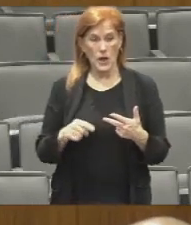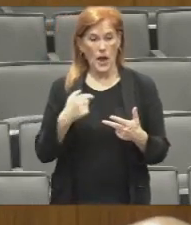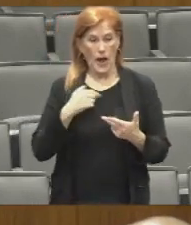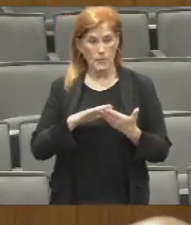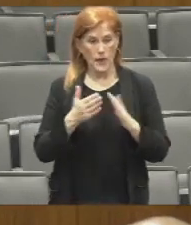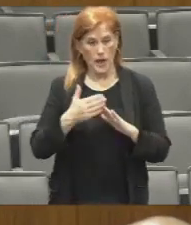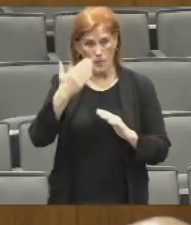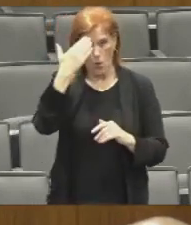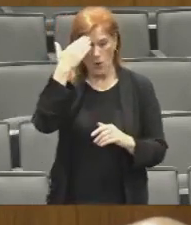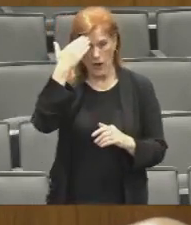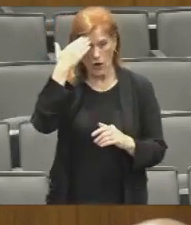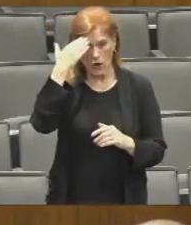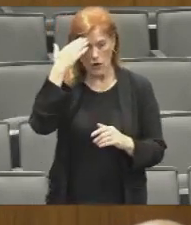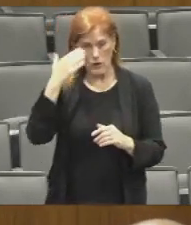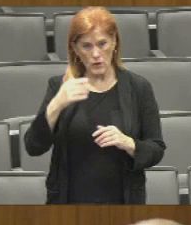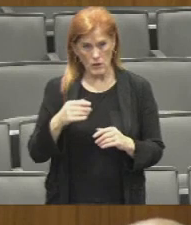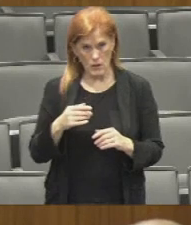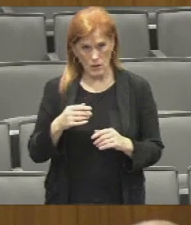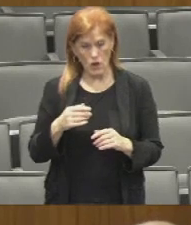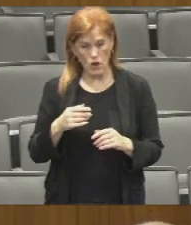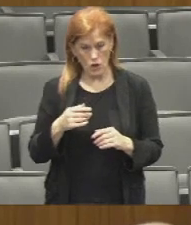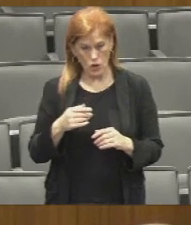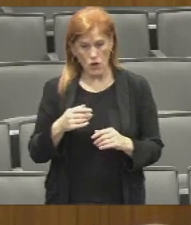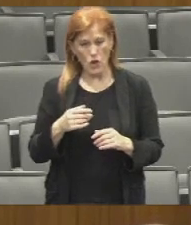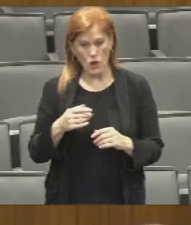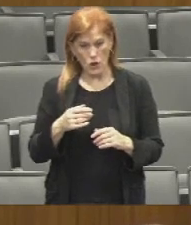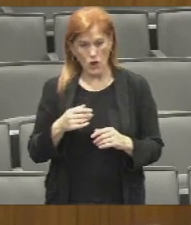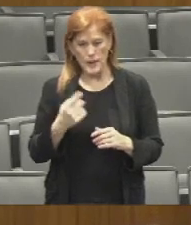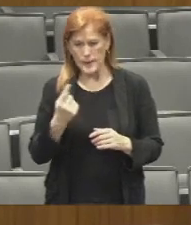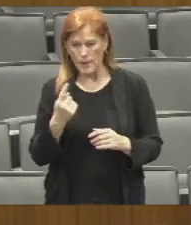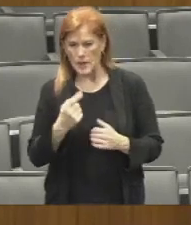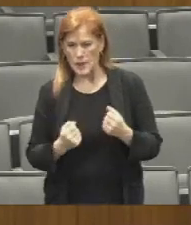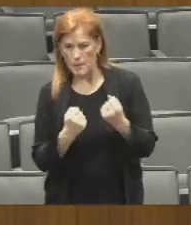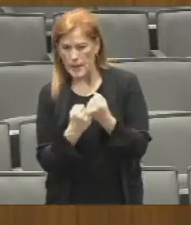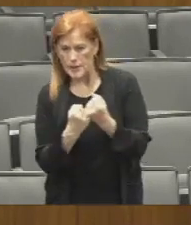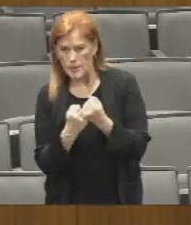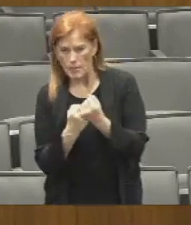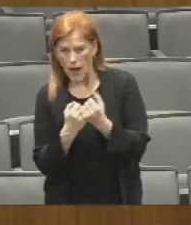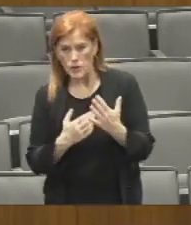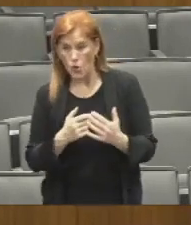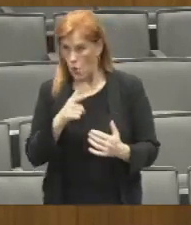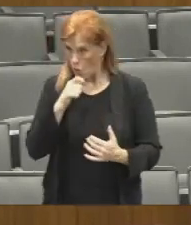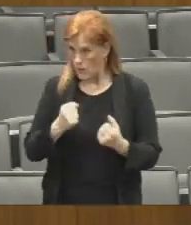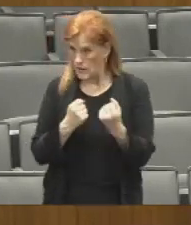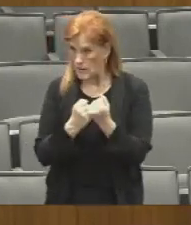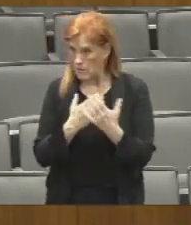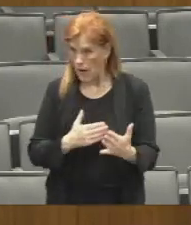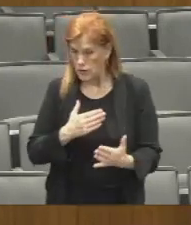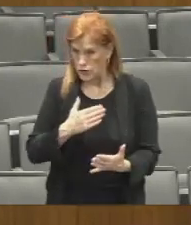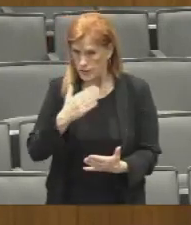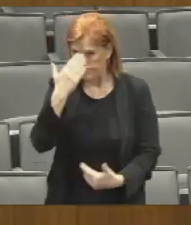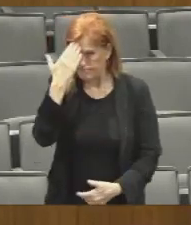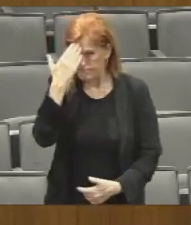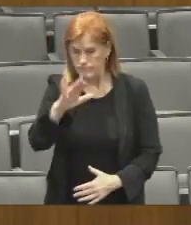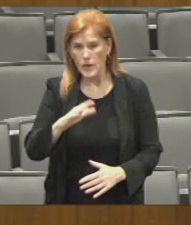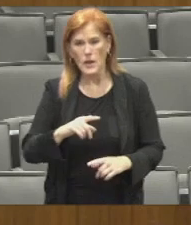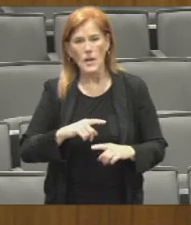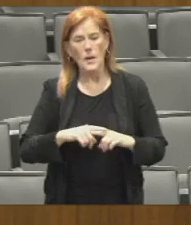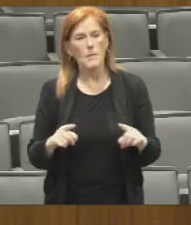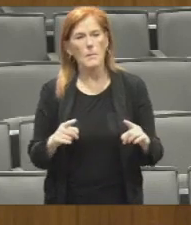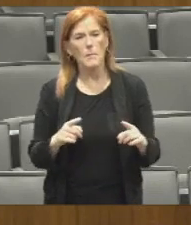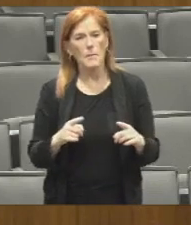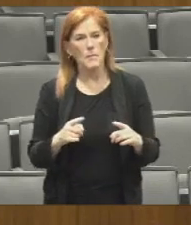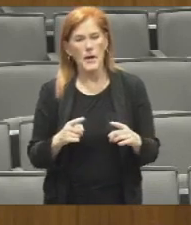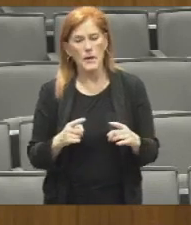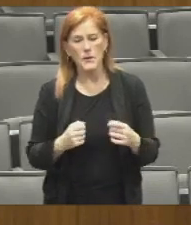that there's being sponsored, and I don't know who the sponsor is, but it's being sponsored that it's